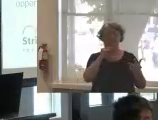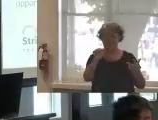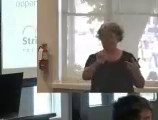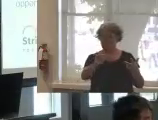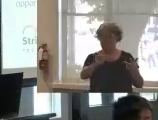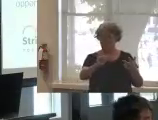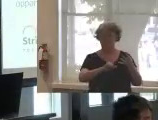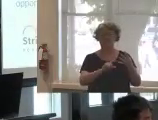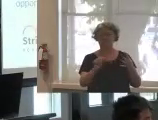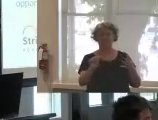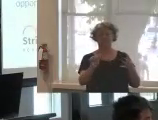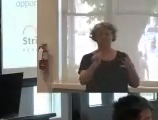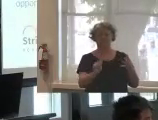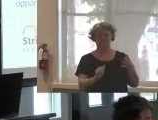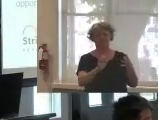Our